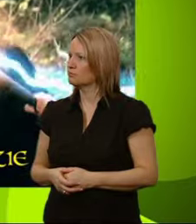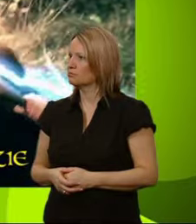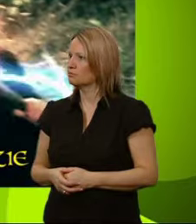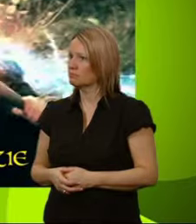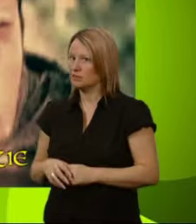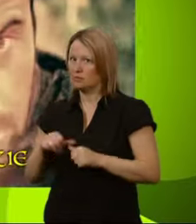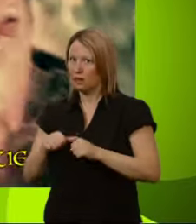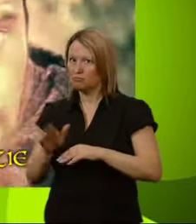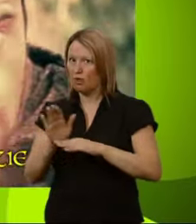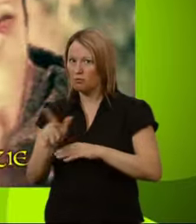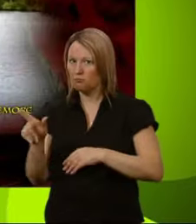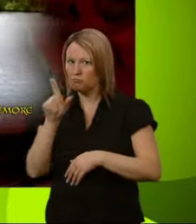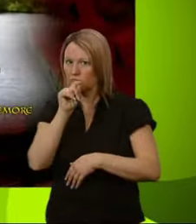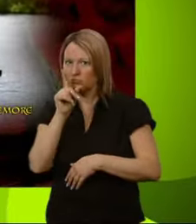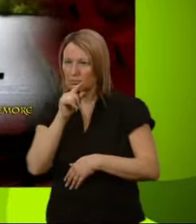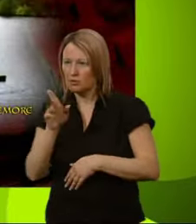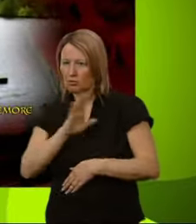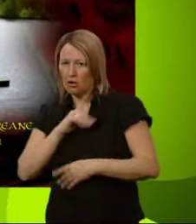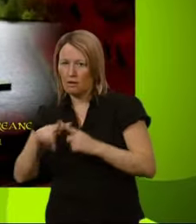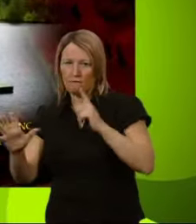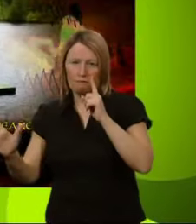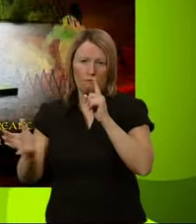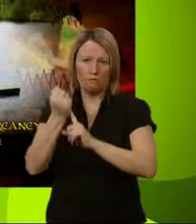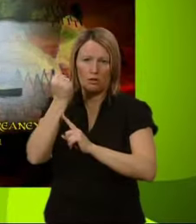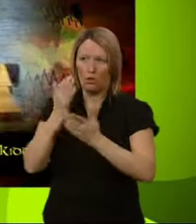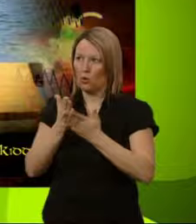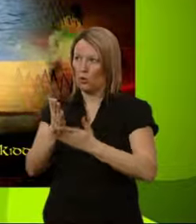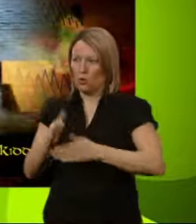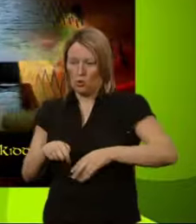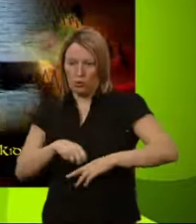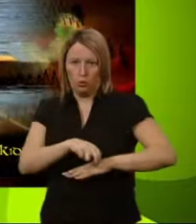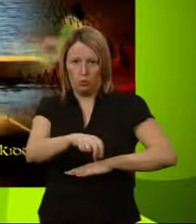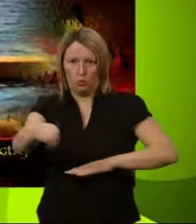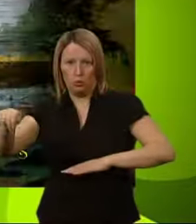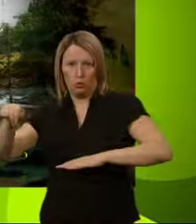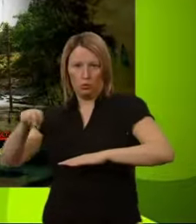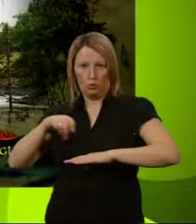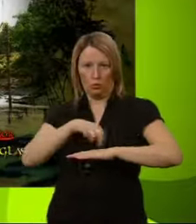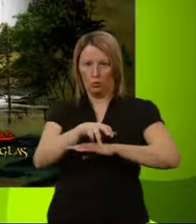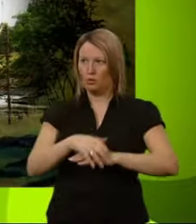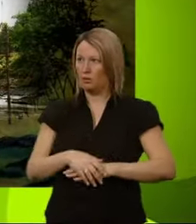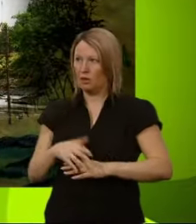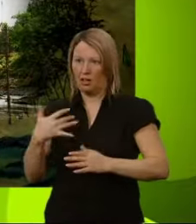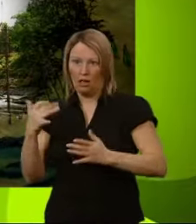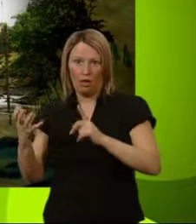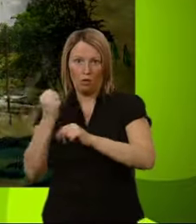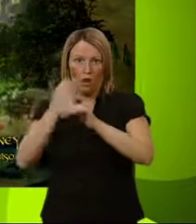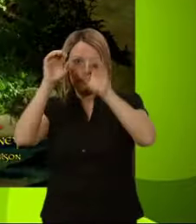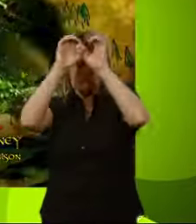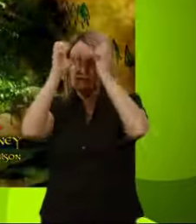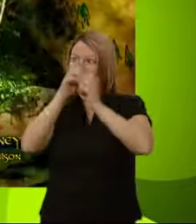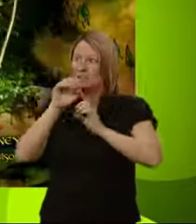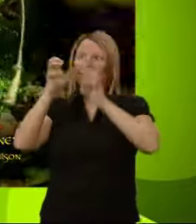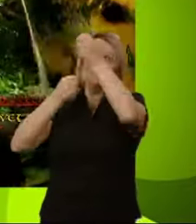Next time on Raven, the warriors race for victory in the precarious pontoon pursuit. Who has the mettle to snatch gold in